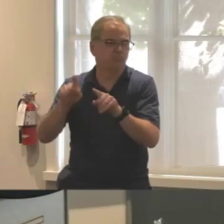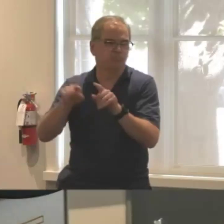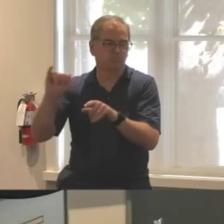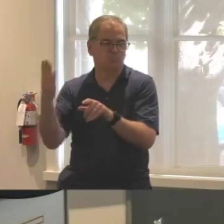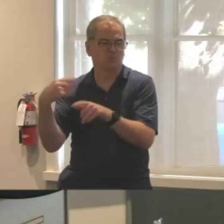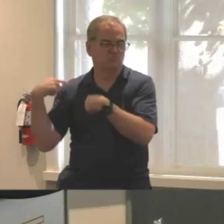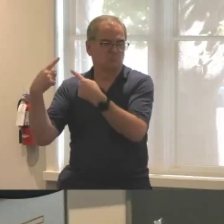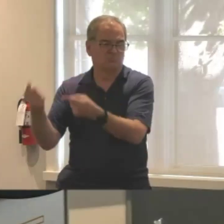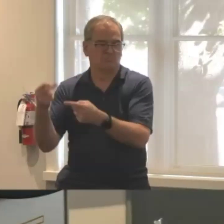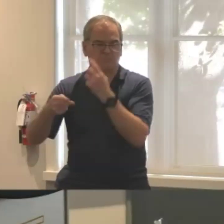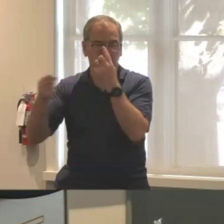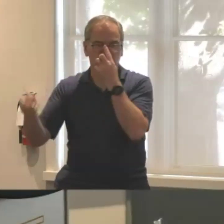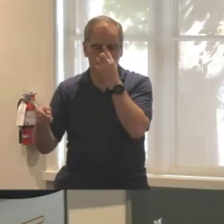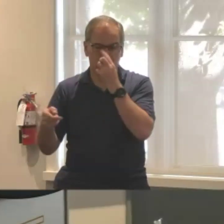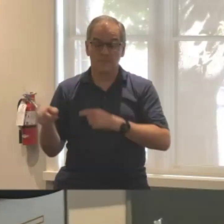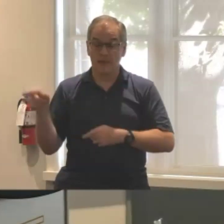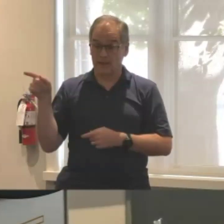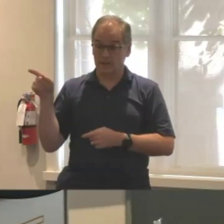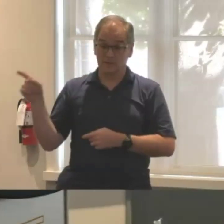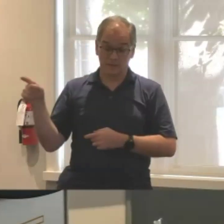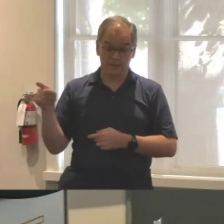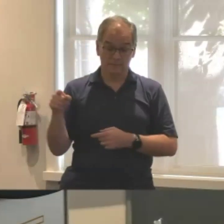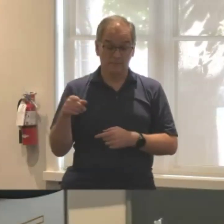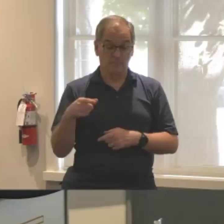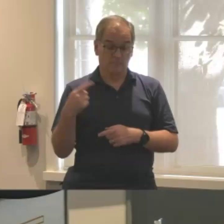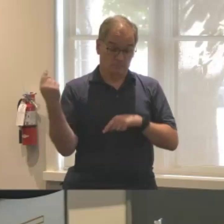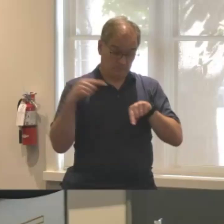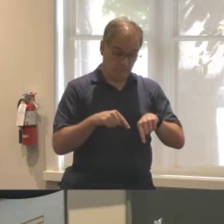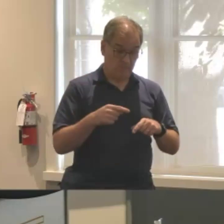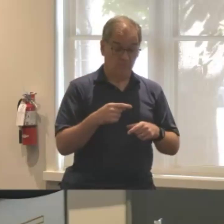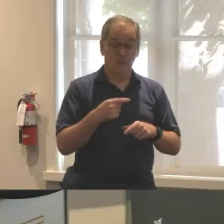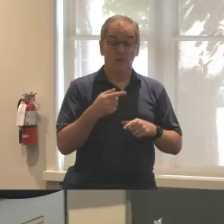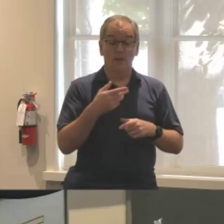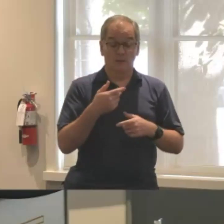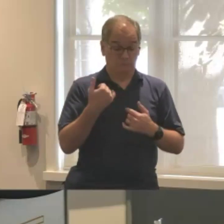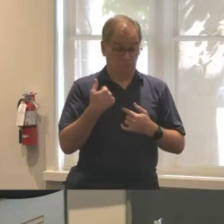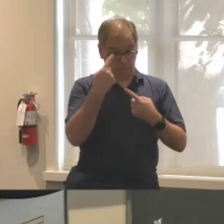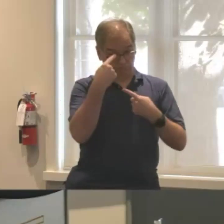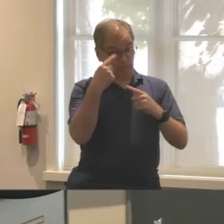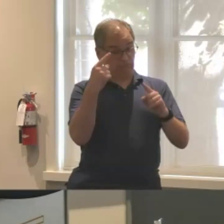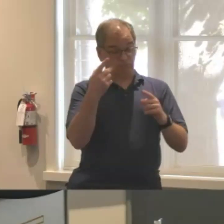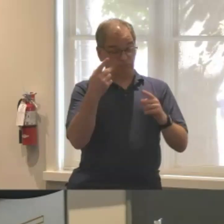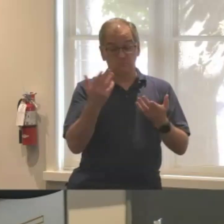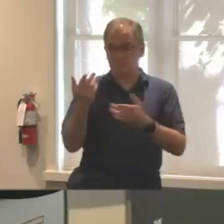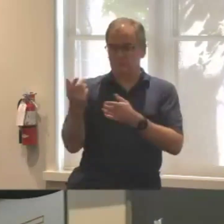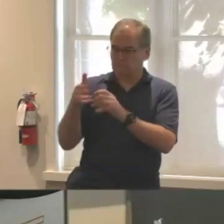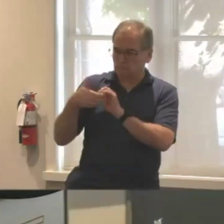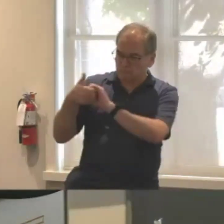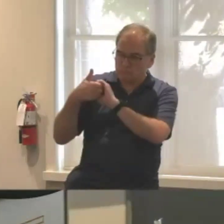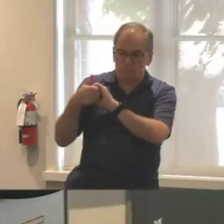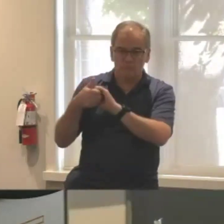are evident in her successful collaborations with major donors like the City of Toronto, IRCC,